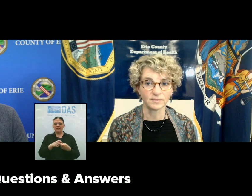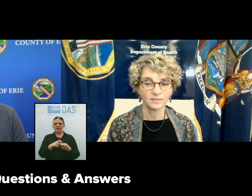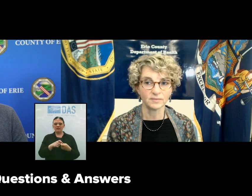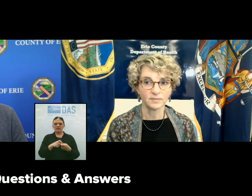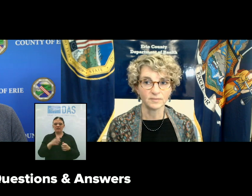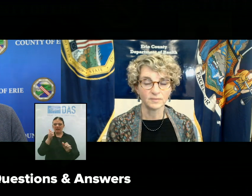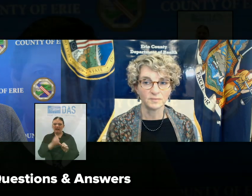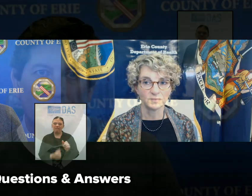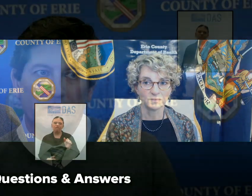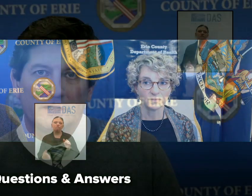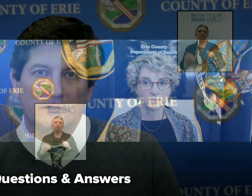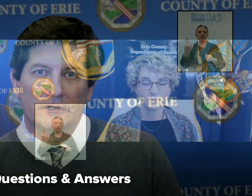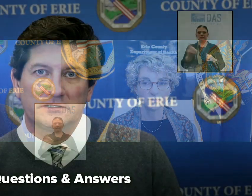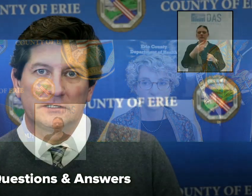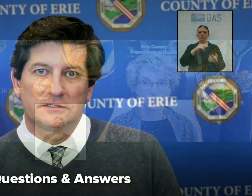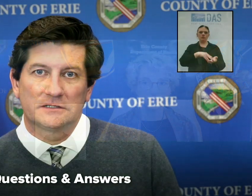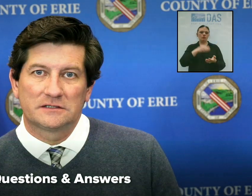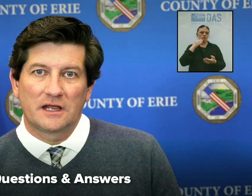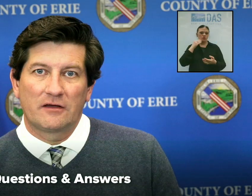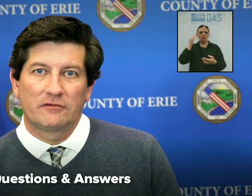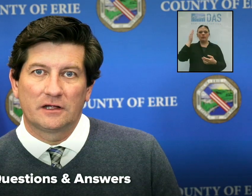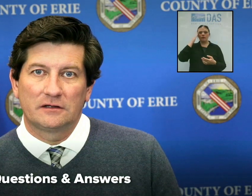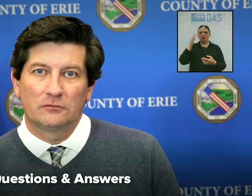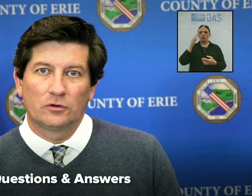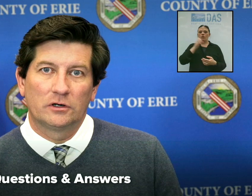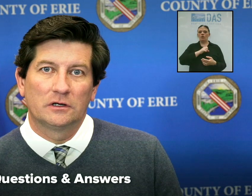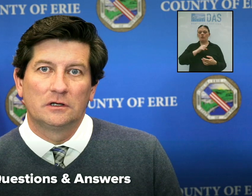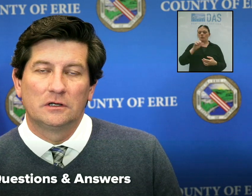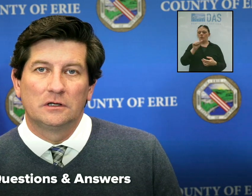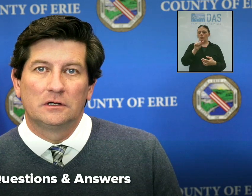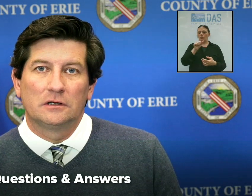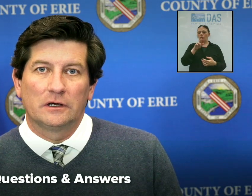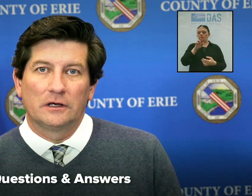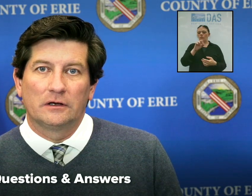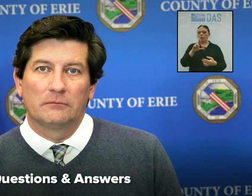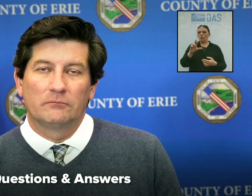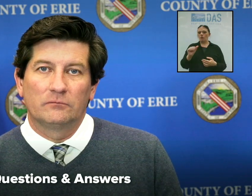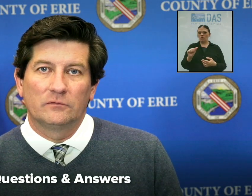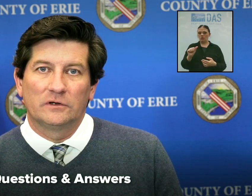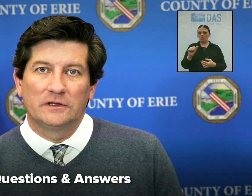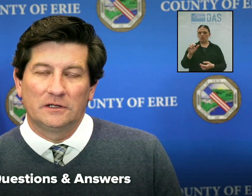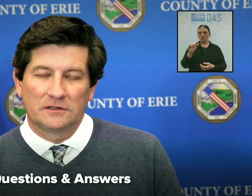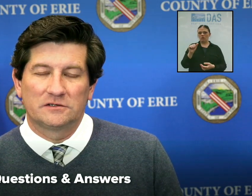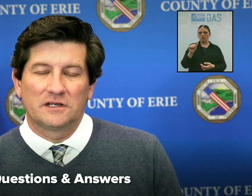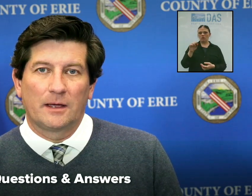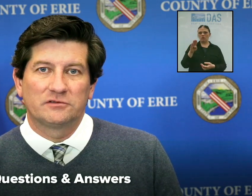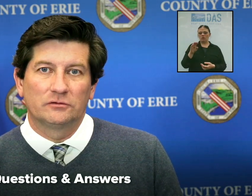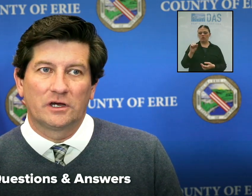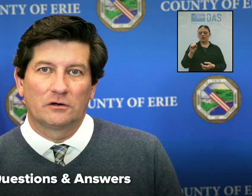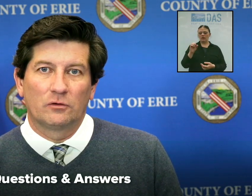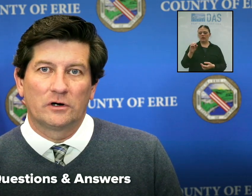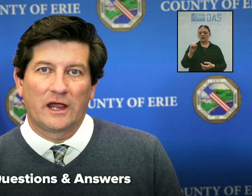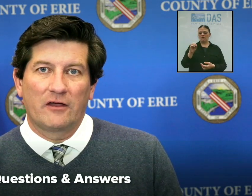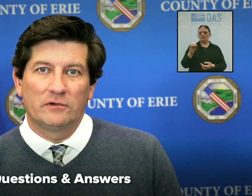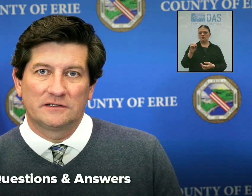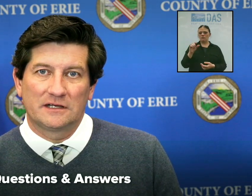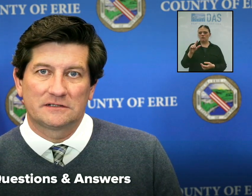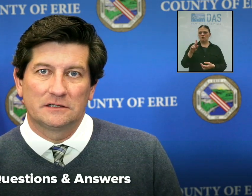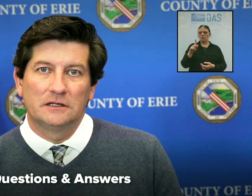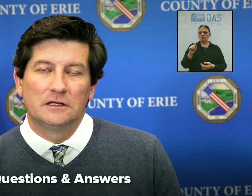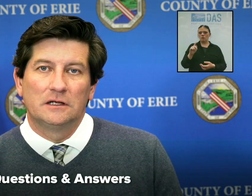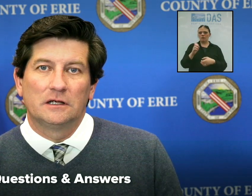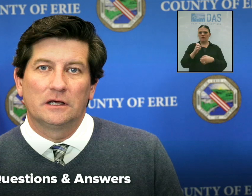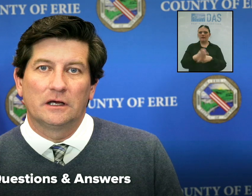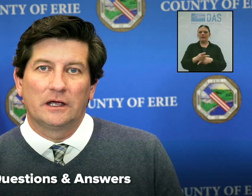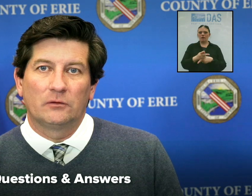single one they went to. We do know that the residents and staff at the Aurora I should say, Absolute Care Aurora have been